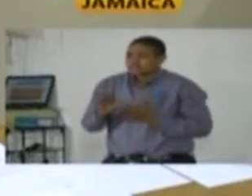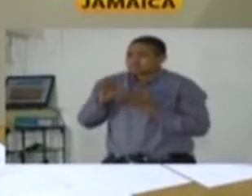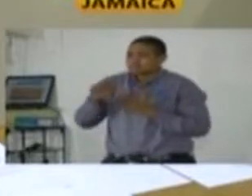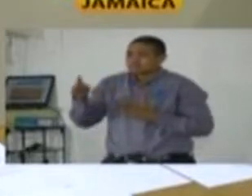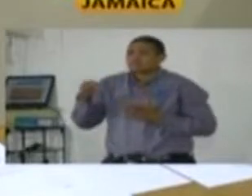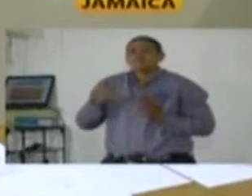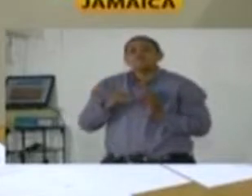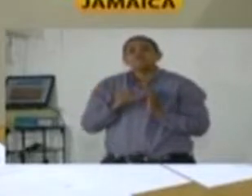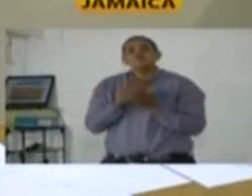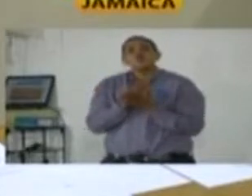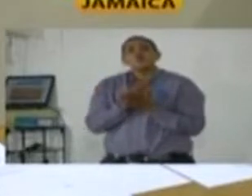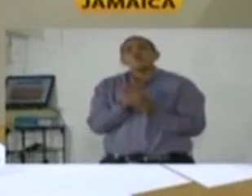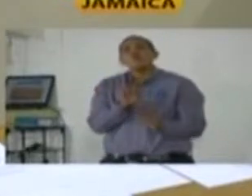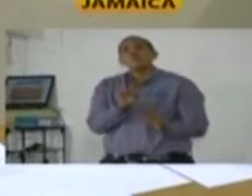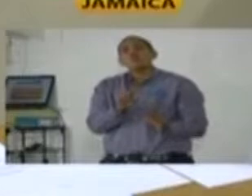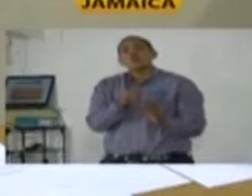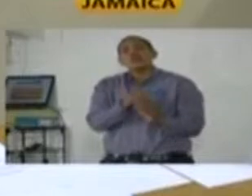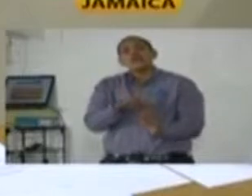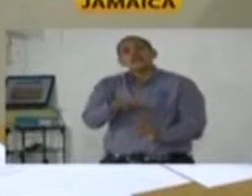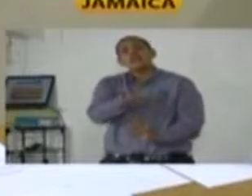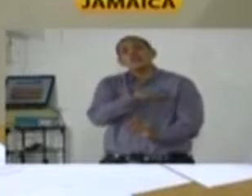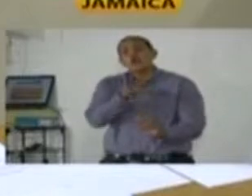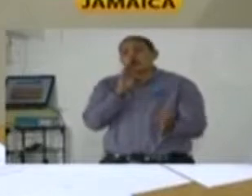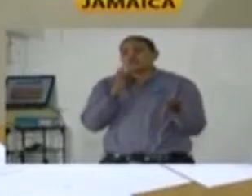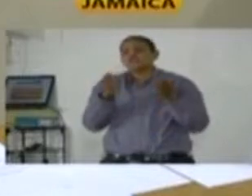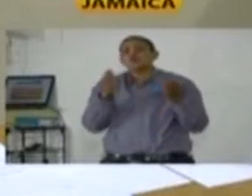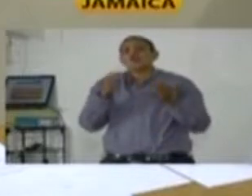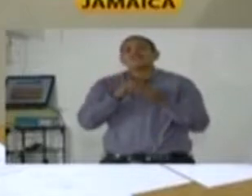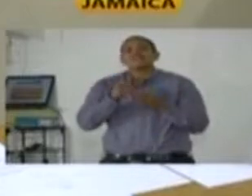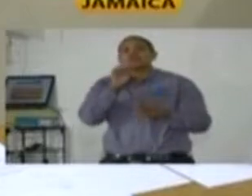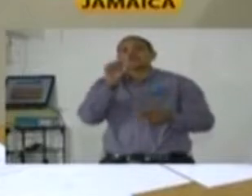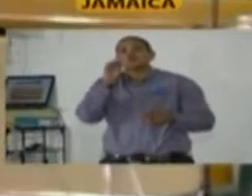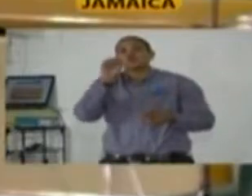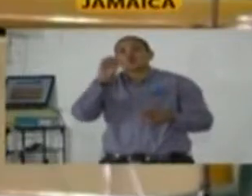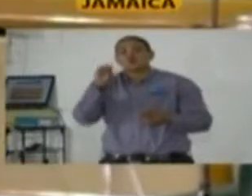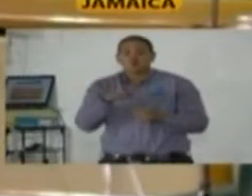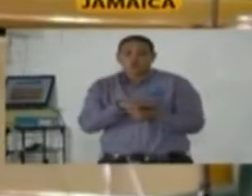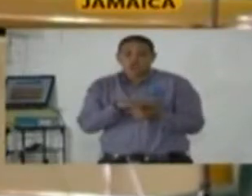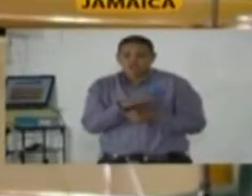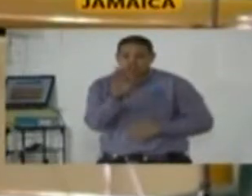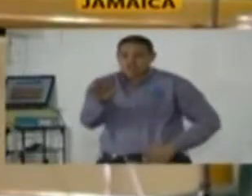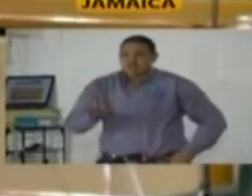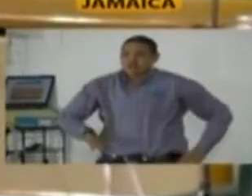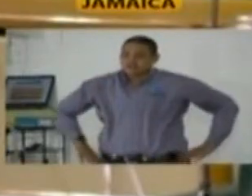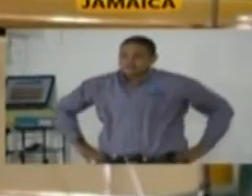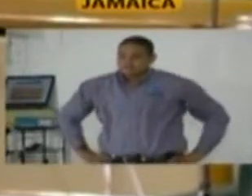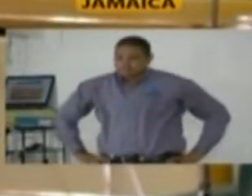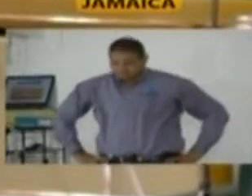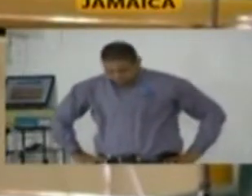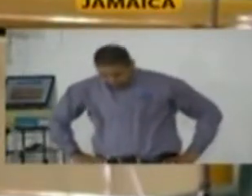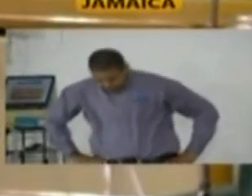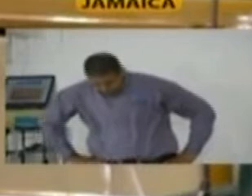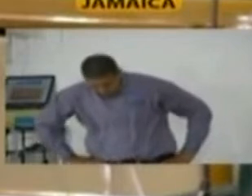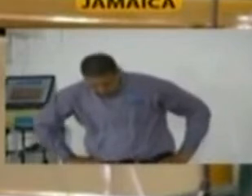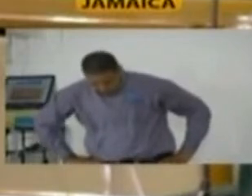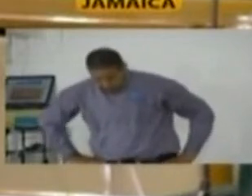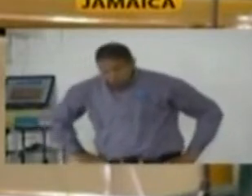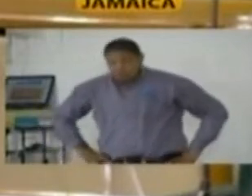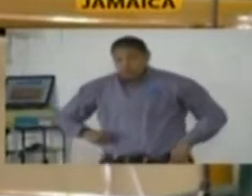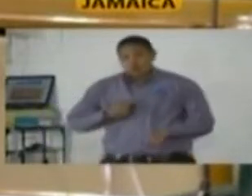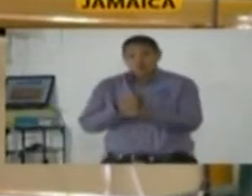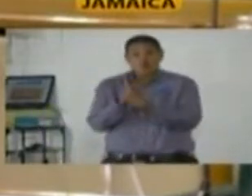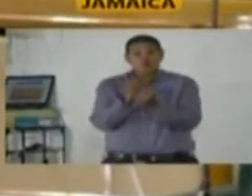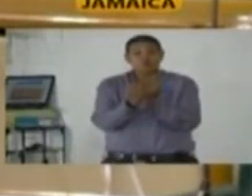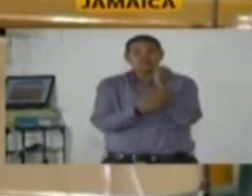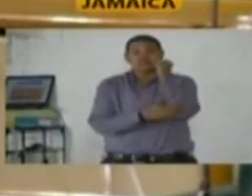schools located within or serving the zones of special operation. We're working with the National Council on Drug